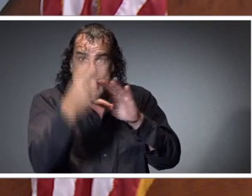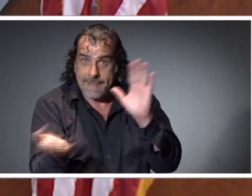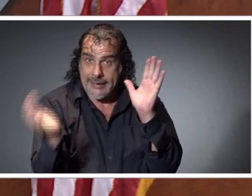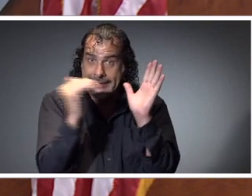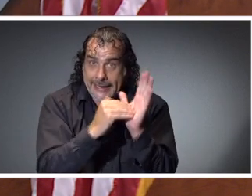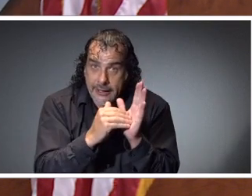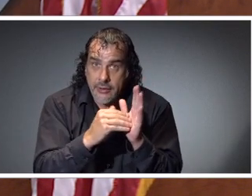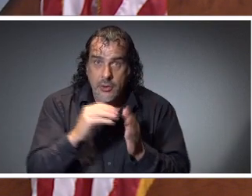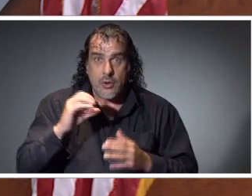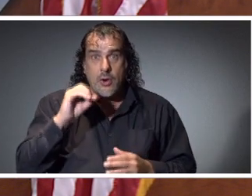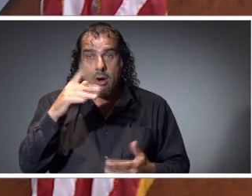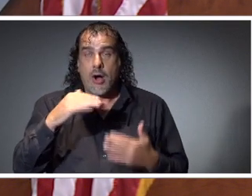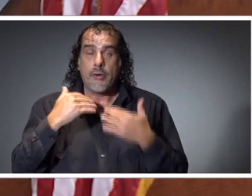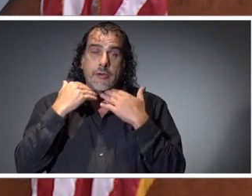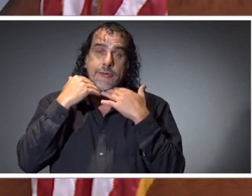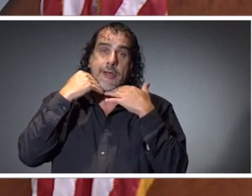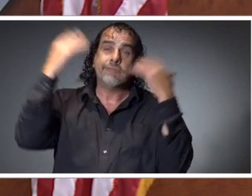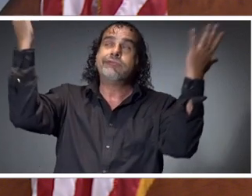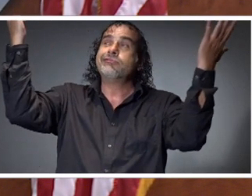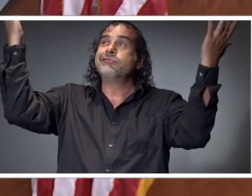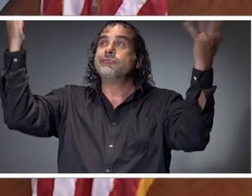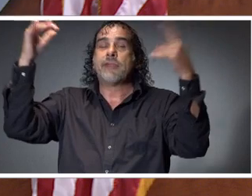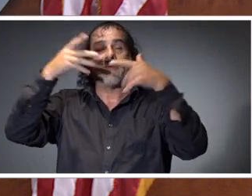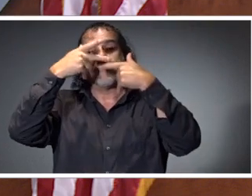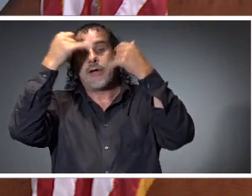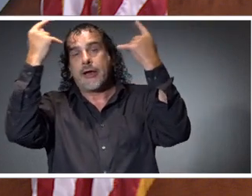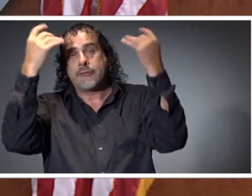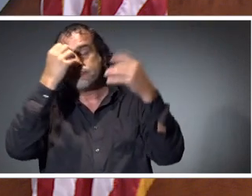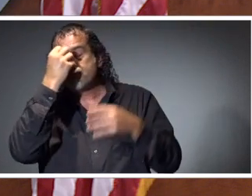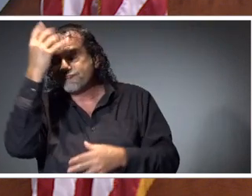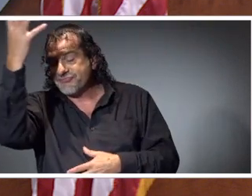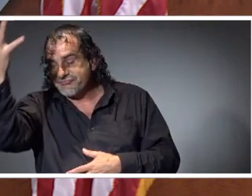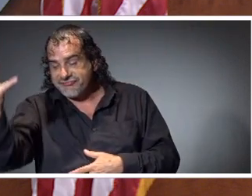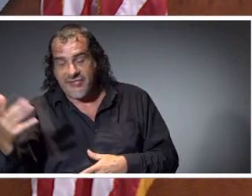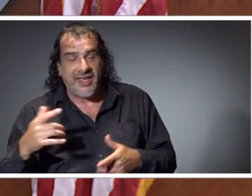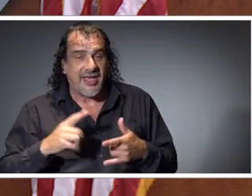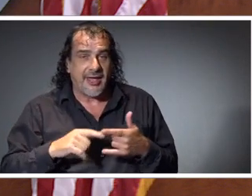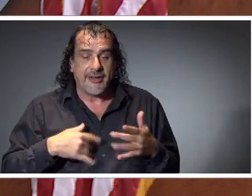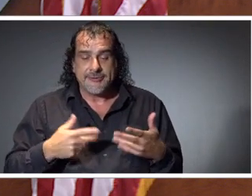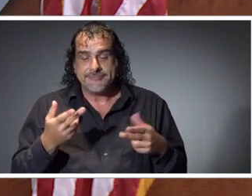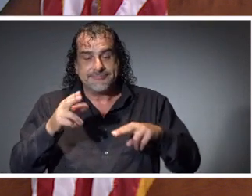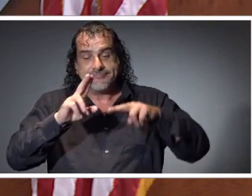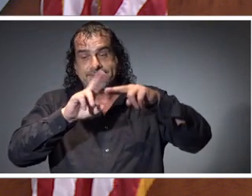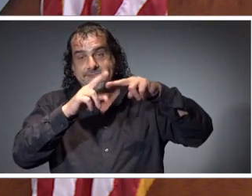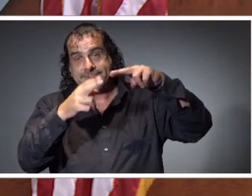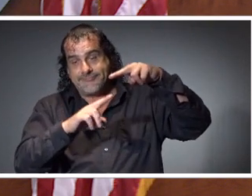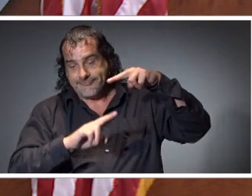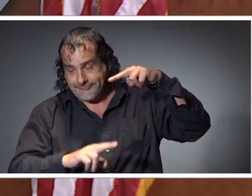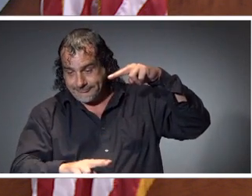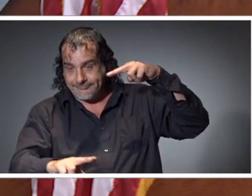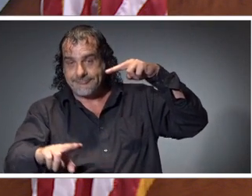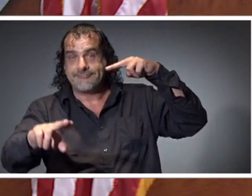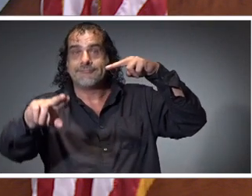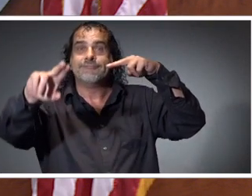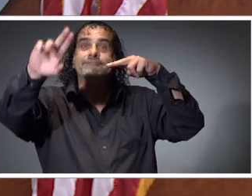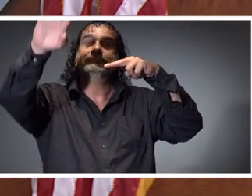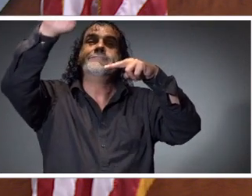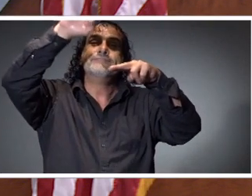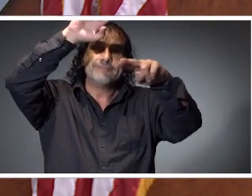Or are we going to let our guard down? Are we going to let the downward trend plateau here and then perhaps